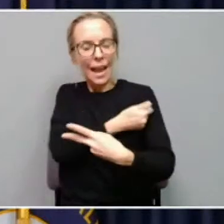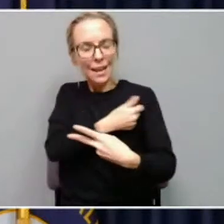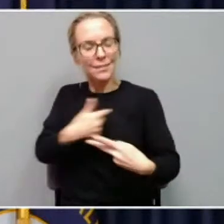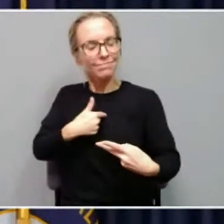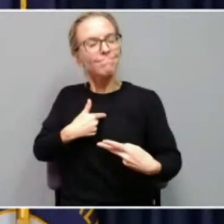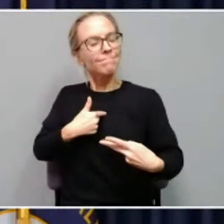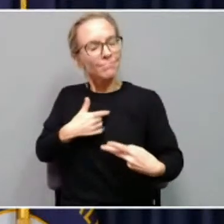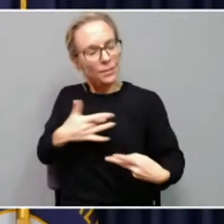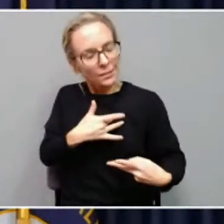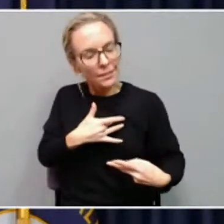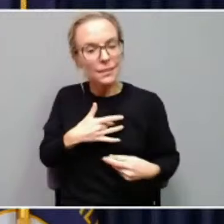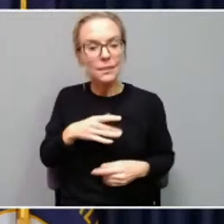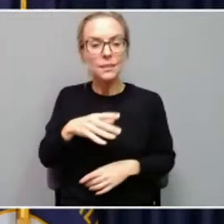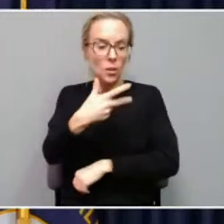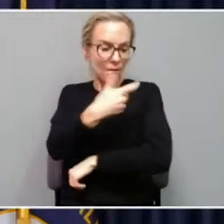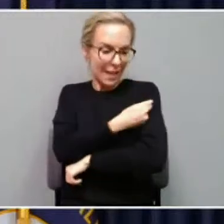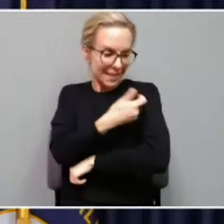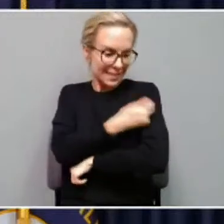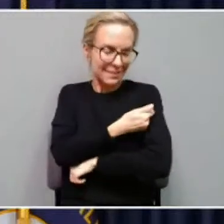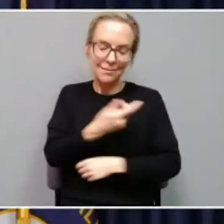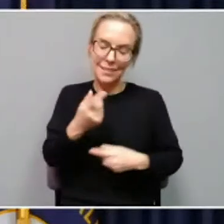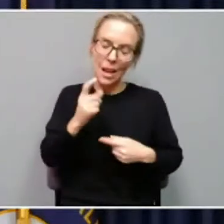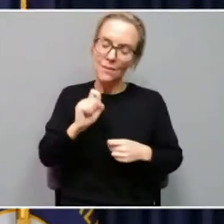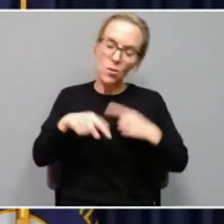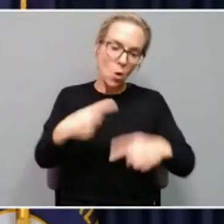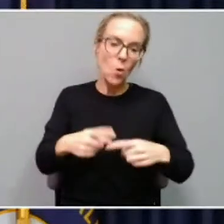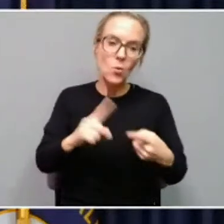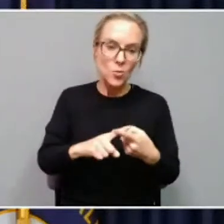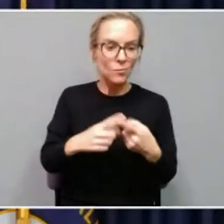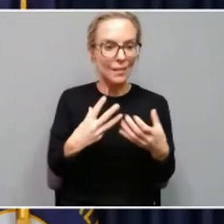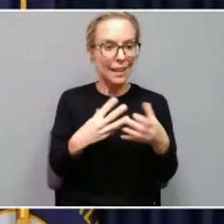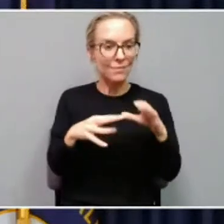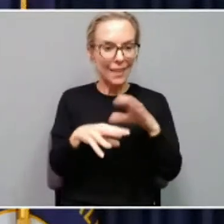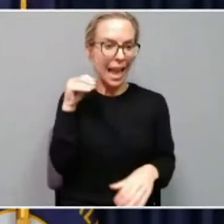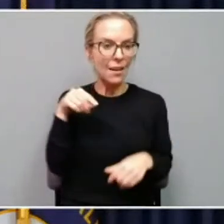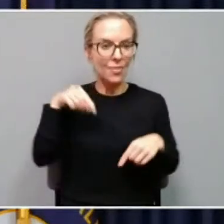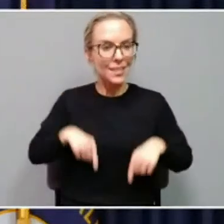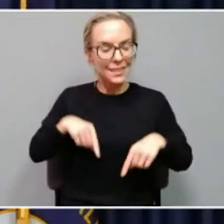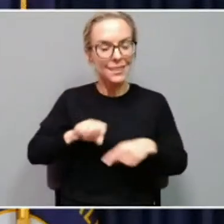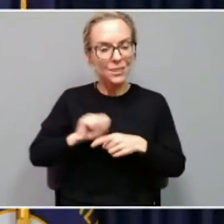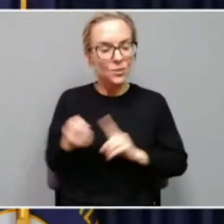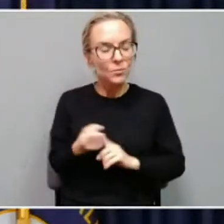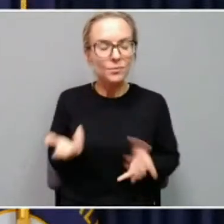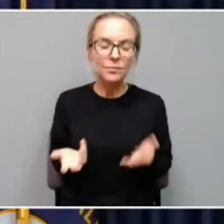vaccines, that's exactly where we have to go to get out of this. Over the last 3 days,